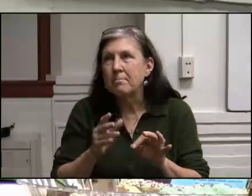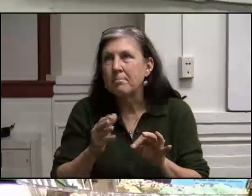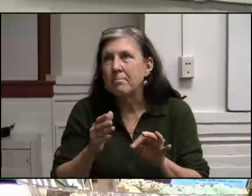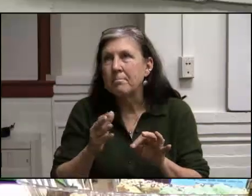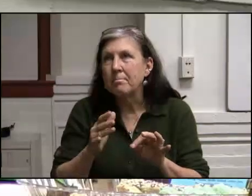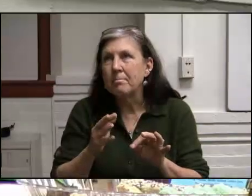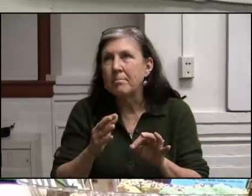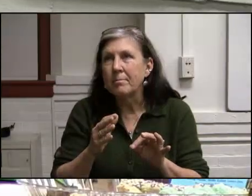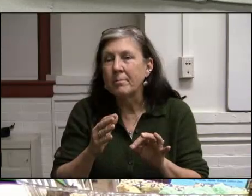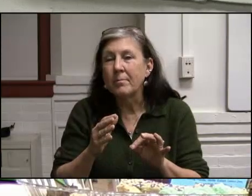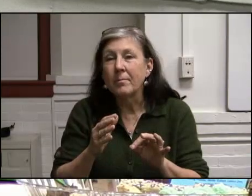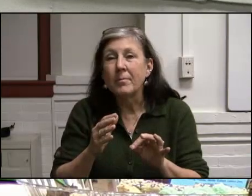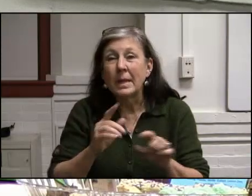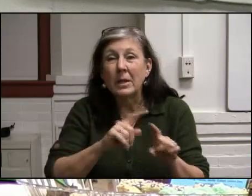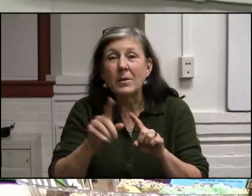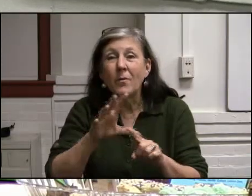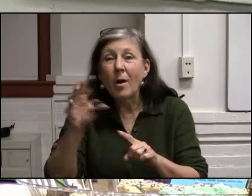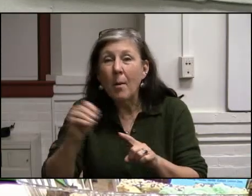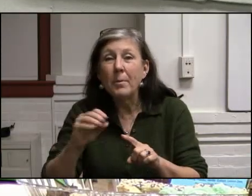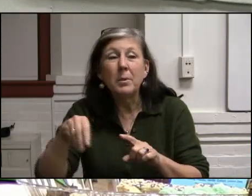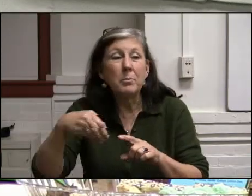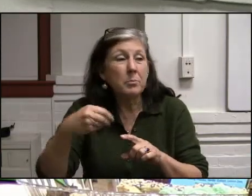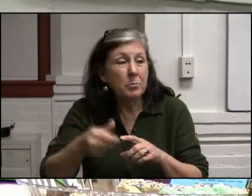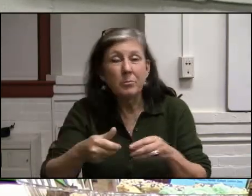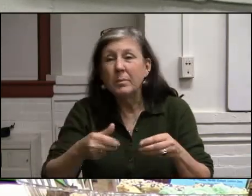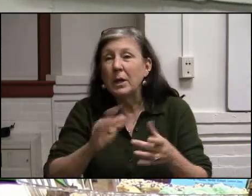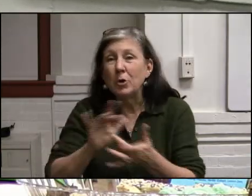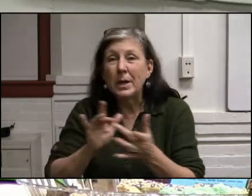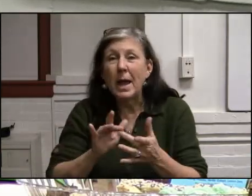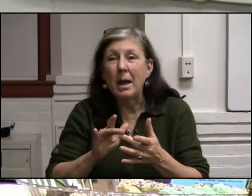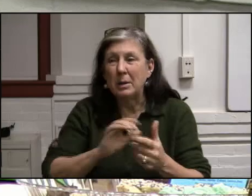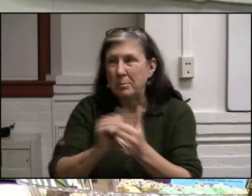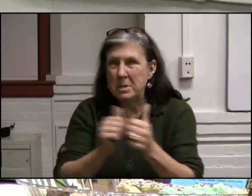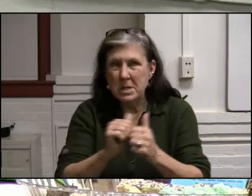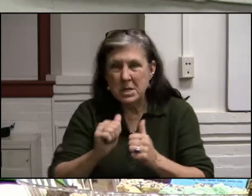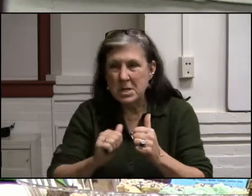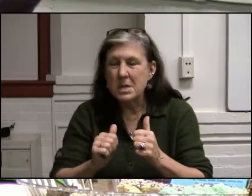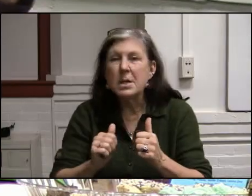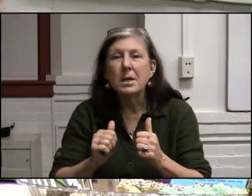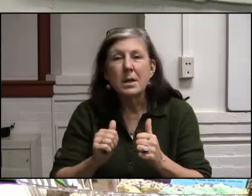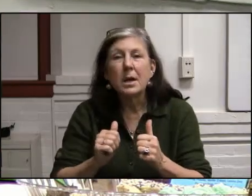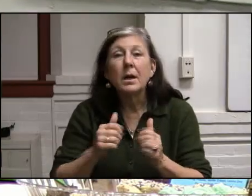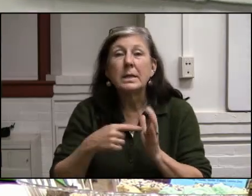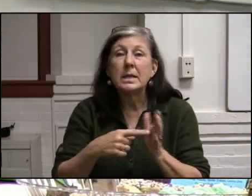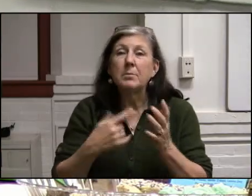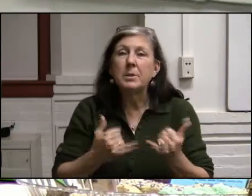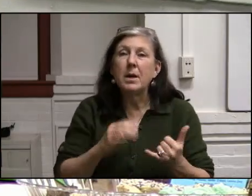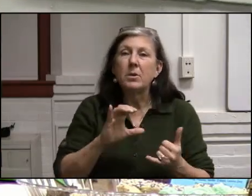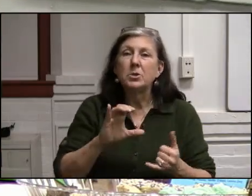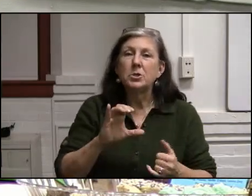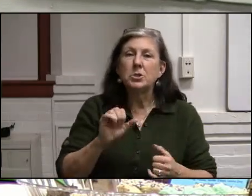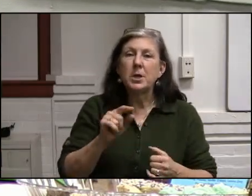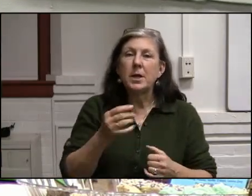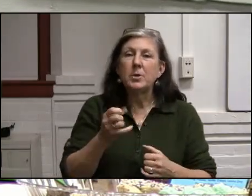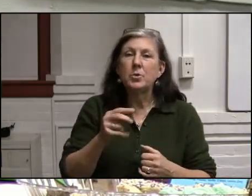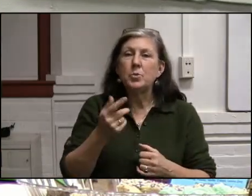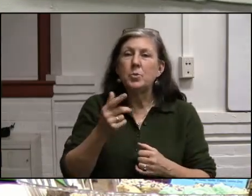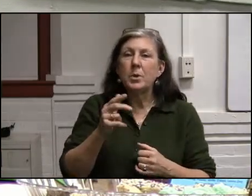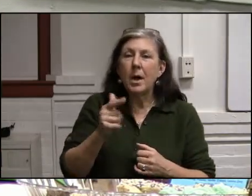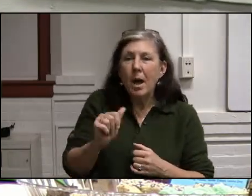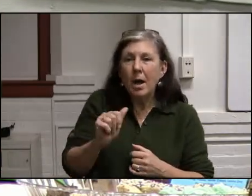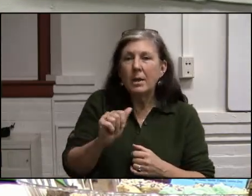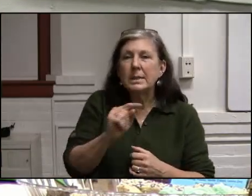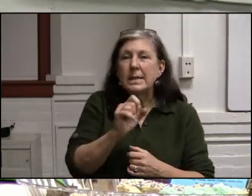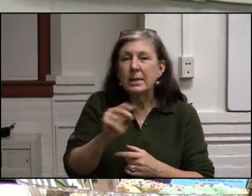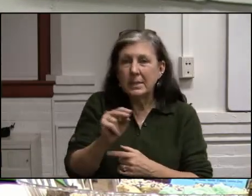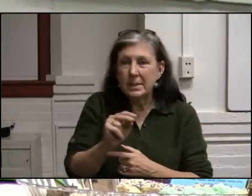the competitors competing, at least in the examples that are in place now, Chattanooga, Tennessee is one of them. There's several others,